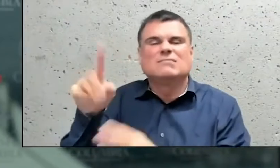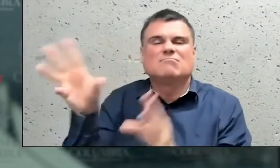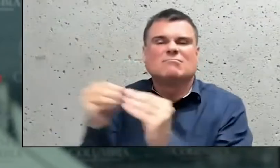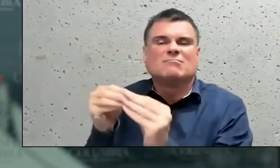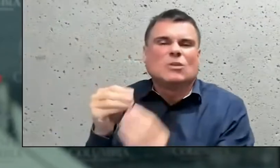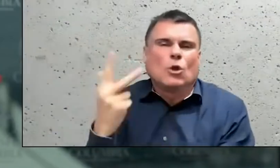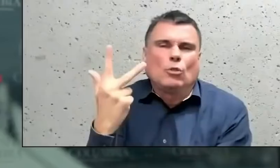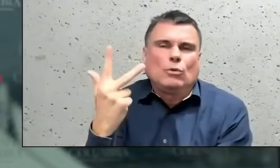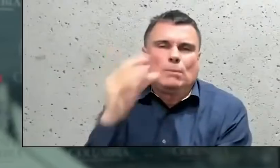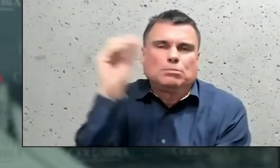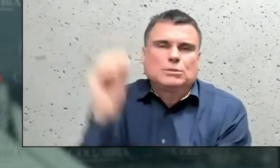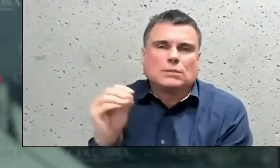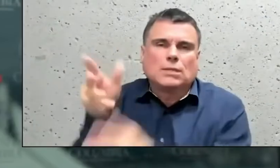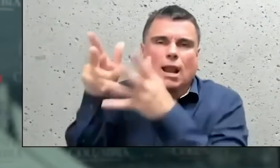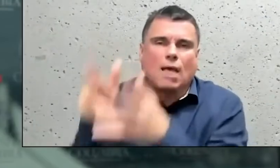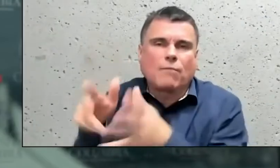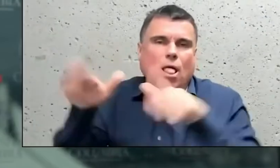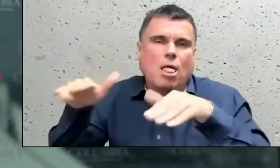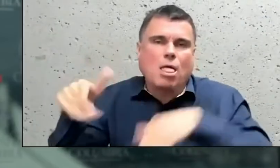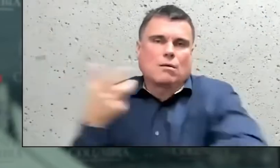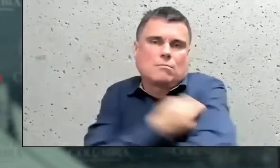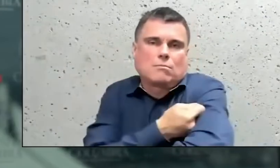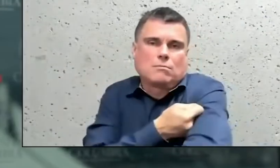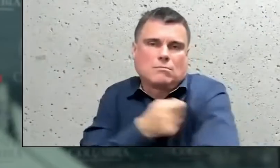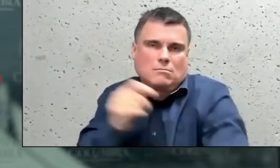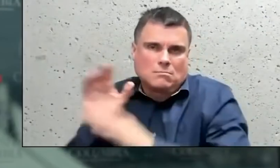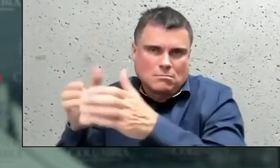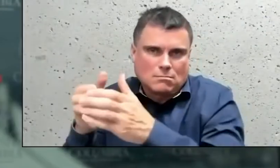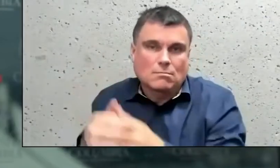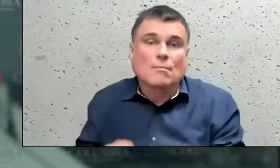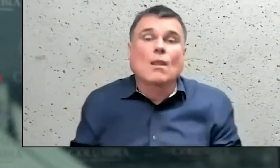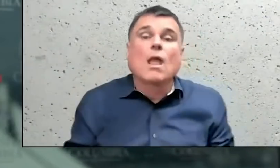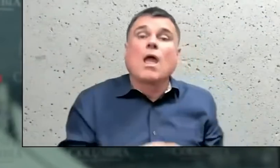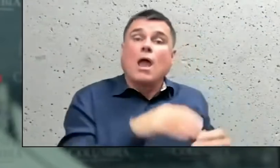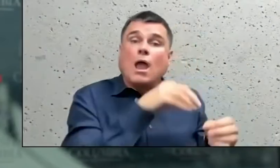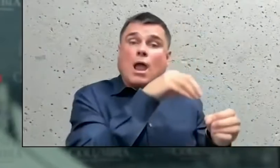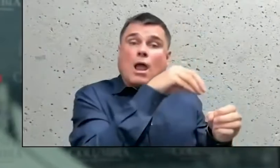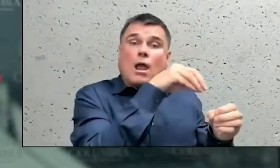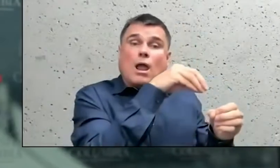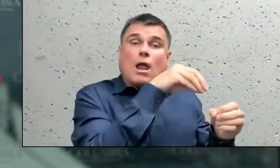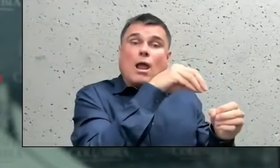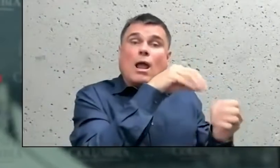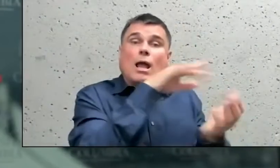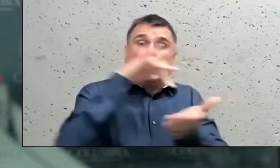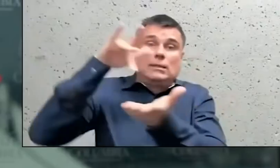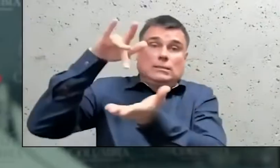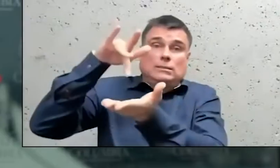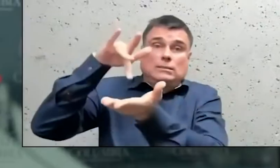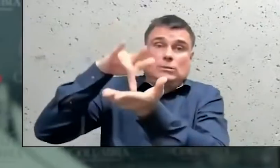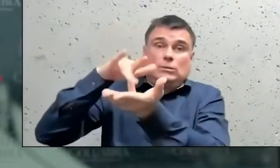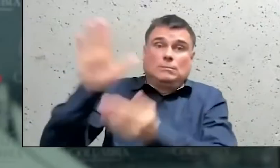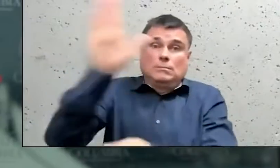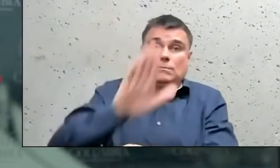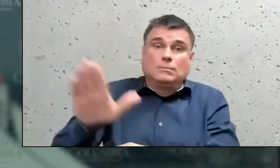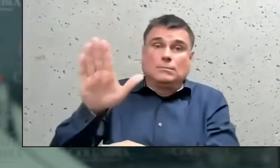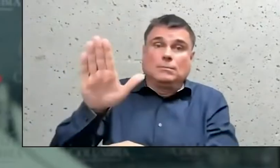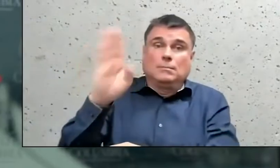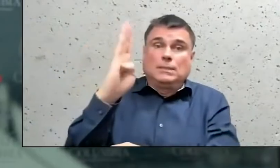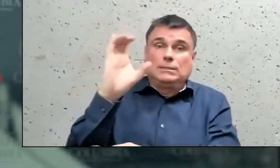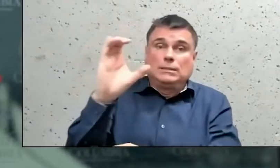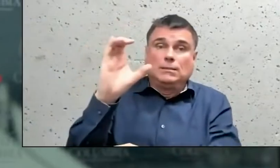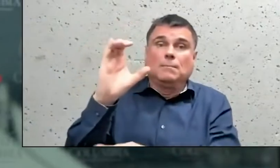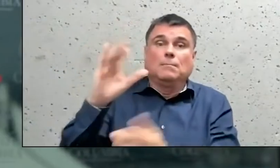medicine, 1,703. And we'll be providing this to all of you. 19 not vaccinated, or